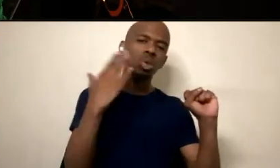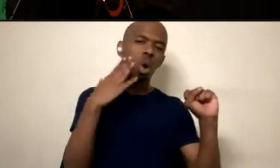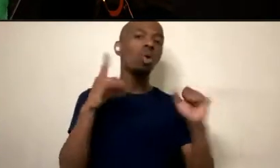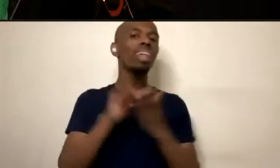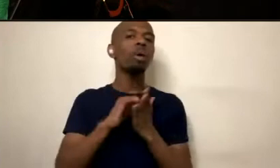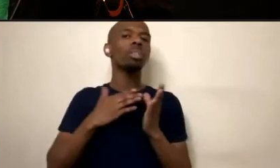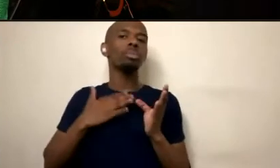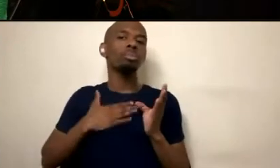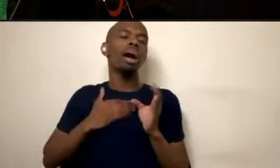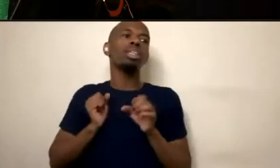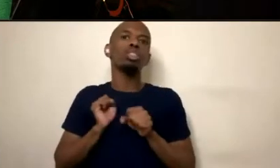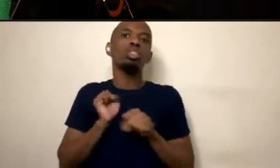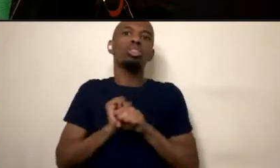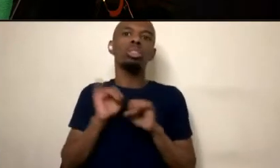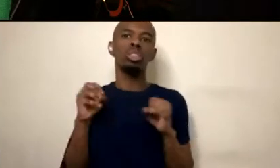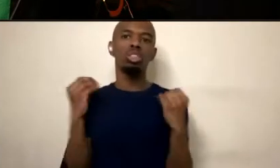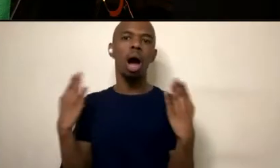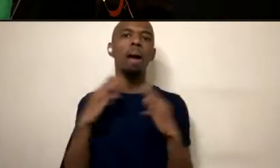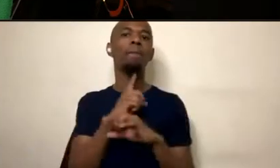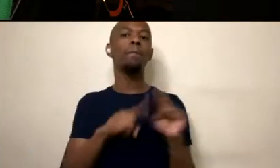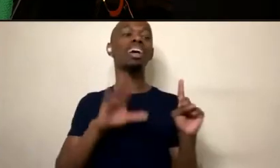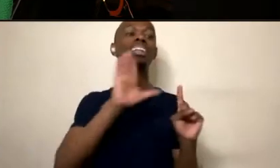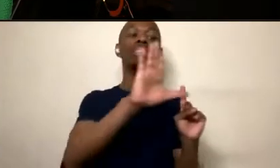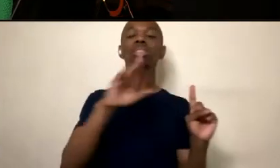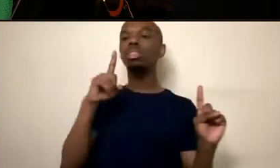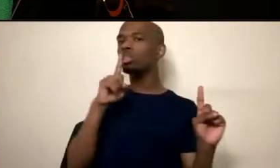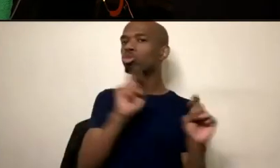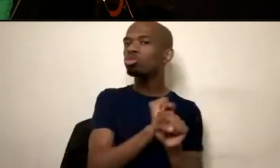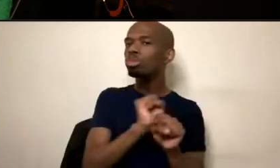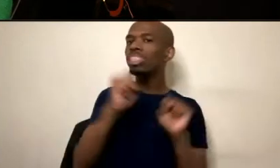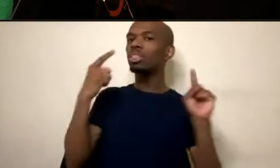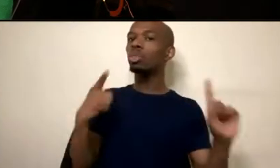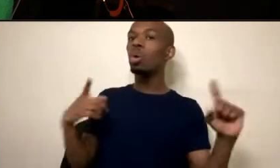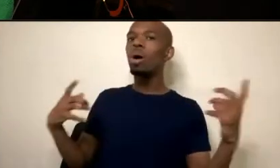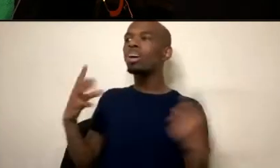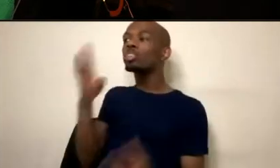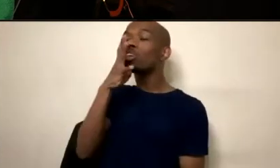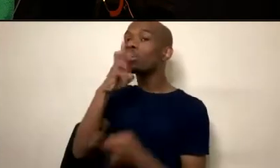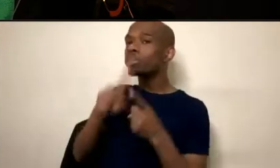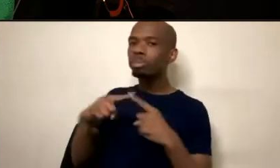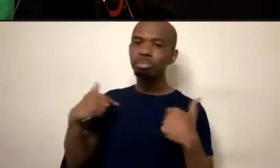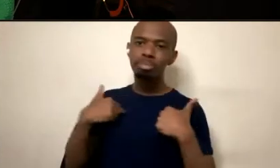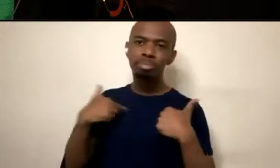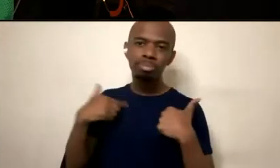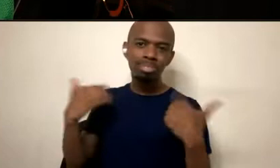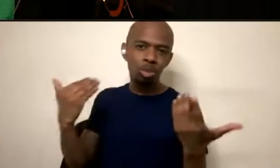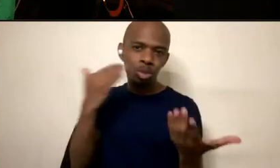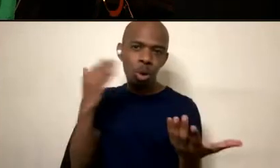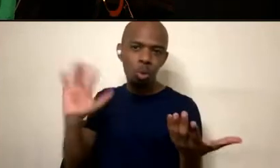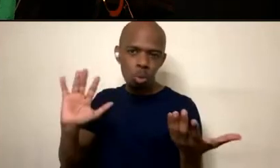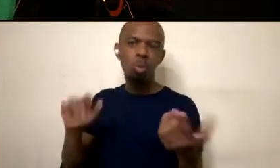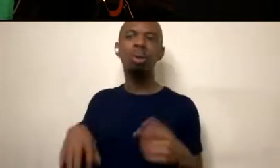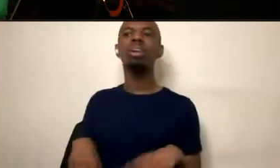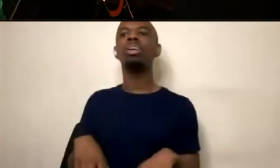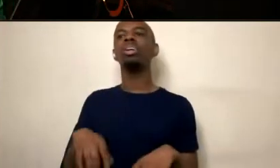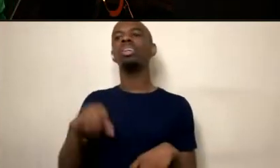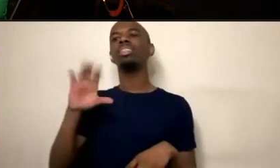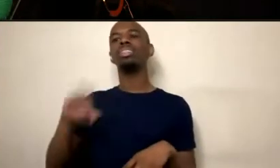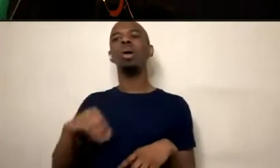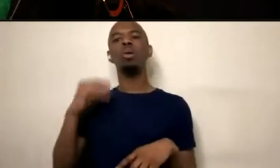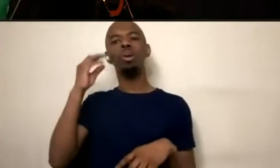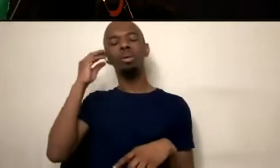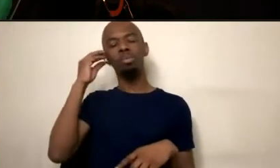They wanted to talk to me. They wanted to figure out, well, you know, why are you in here with us? Why